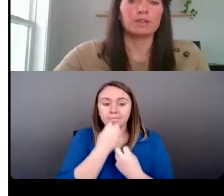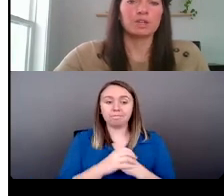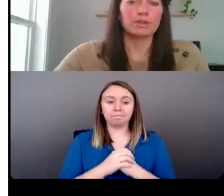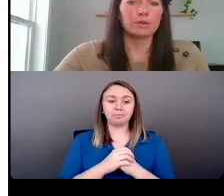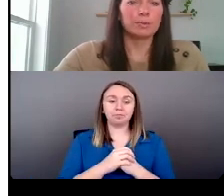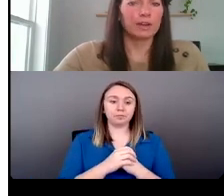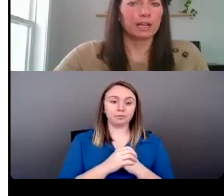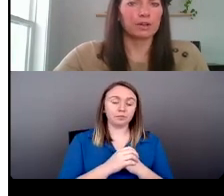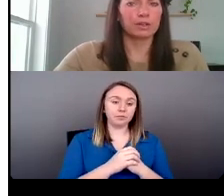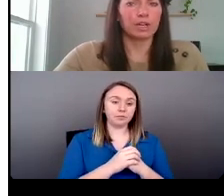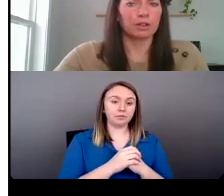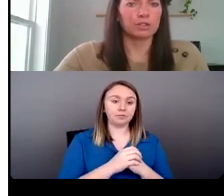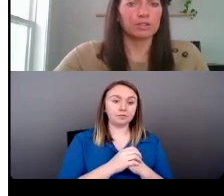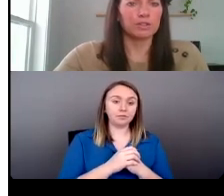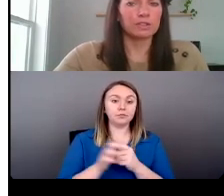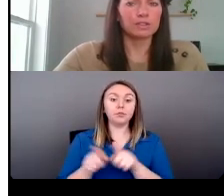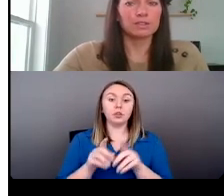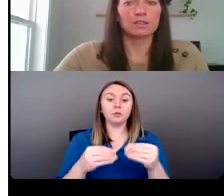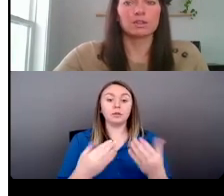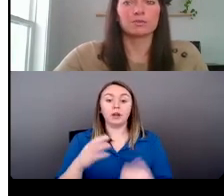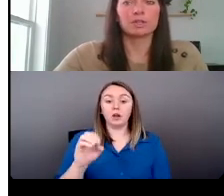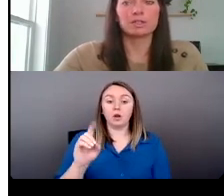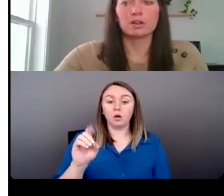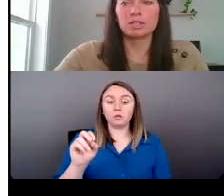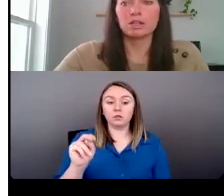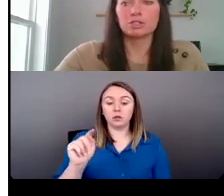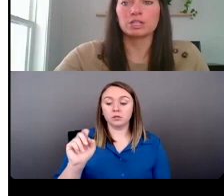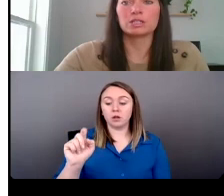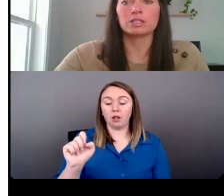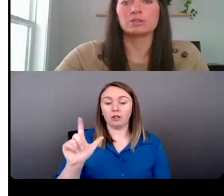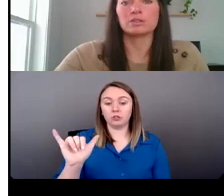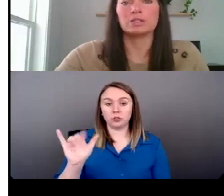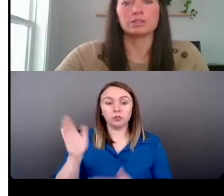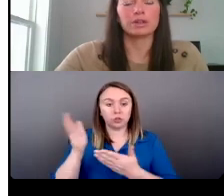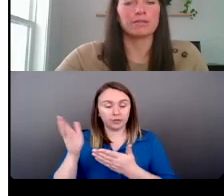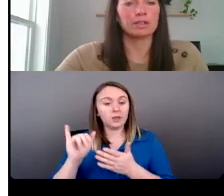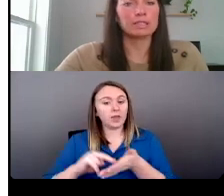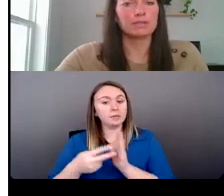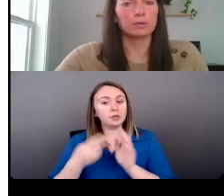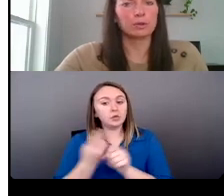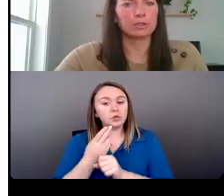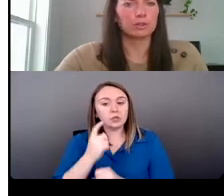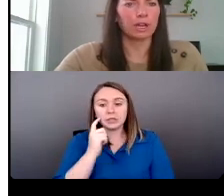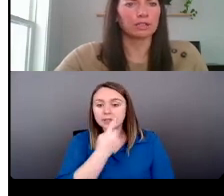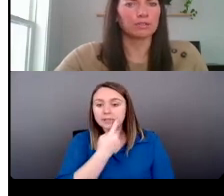And then we also provide odontology services. So forensic odontology is the use of dental evidence for personal